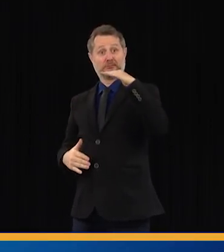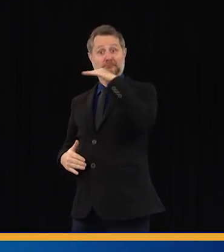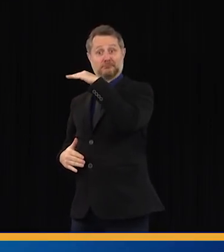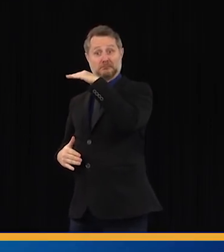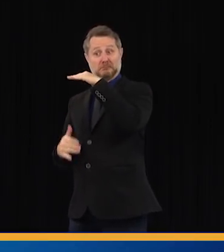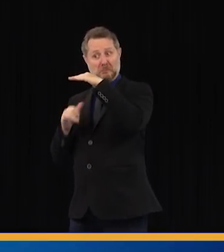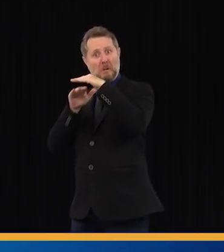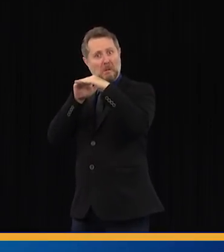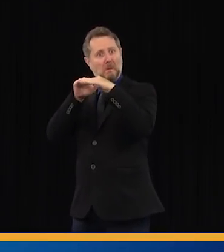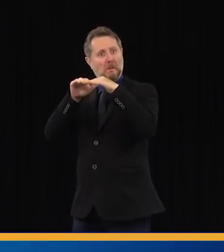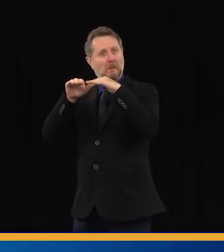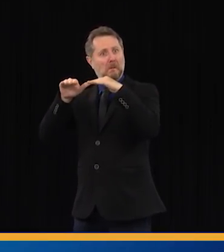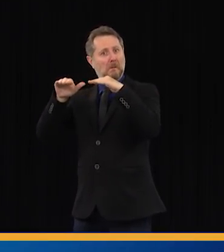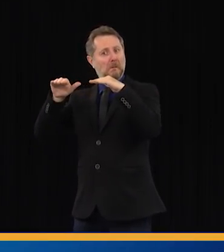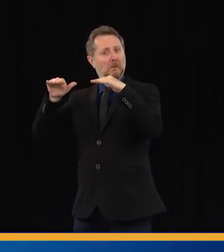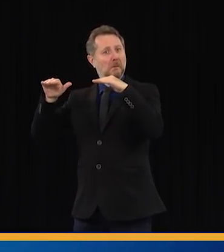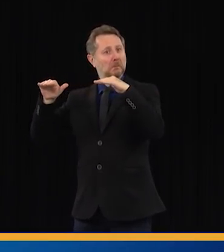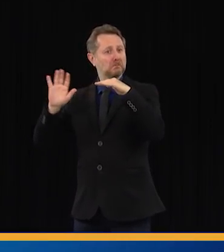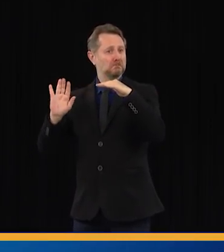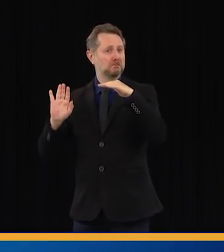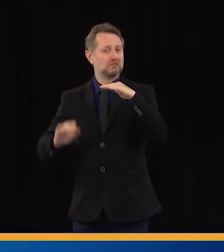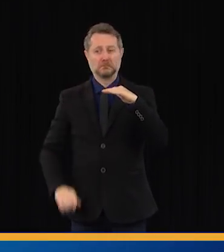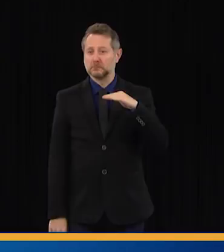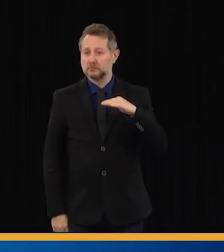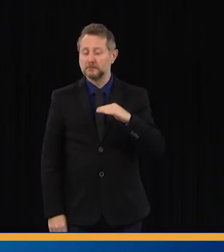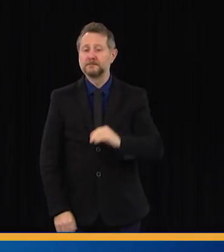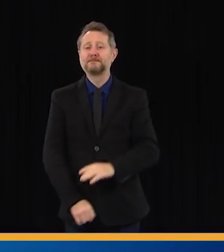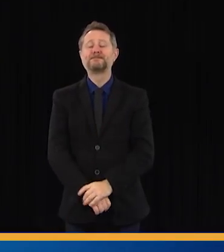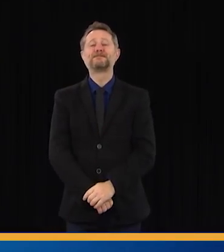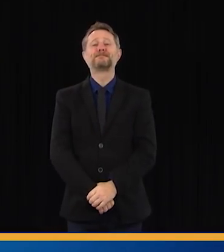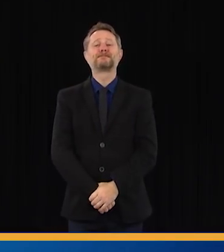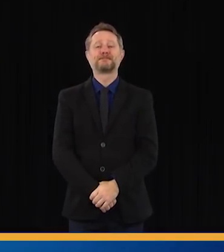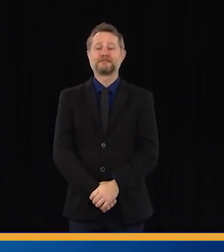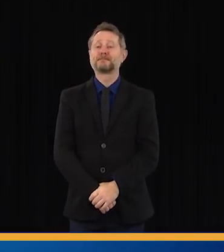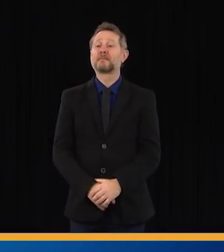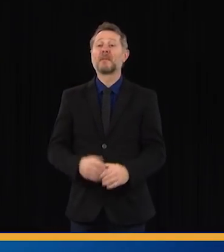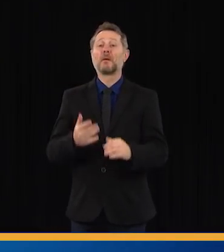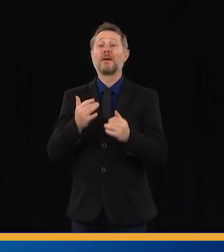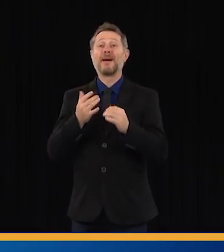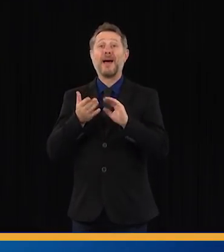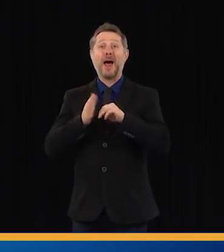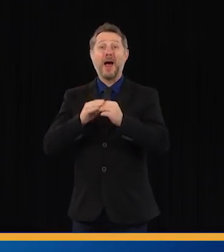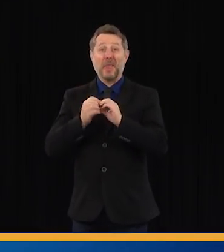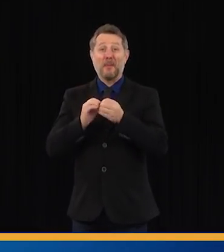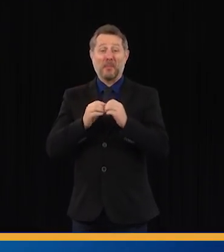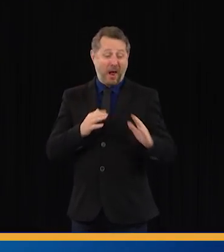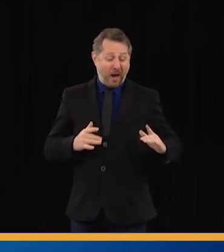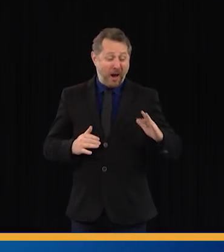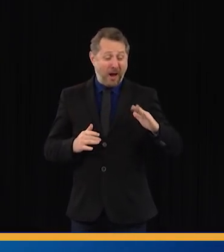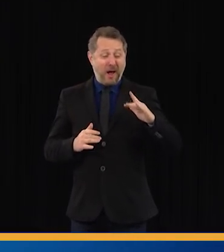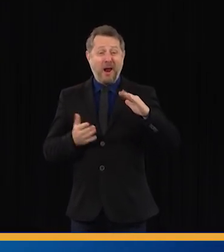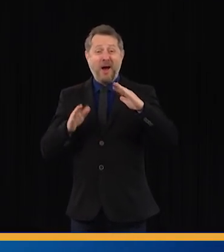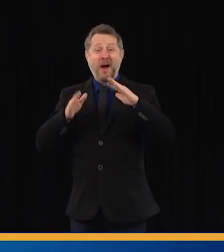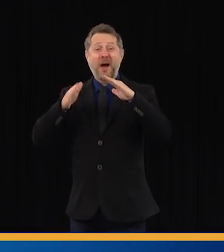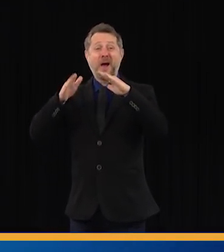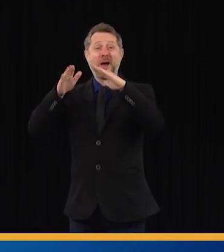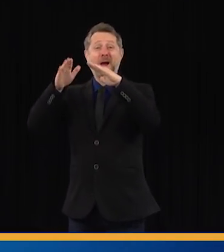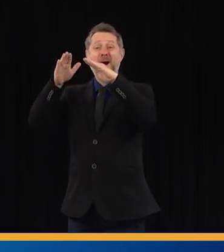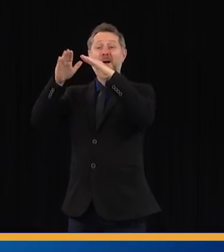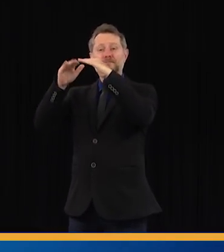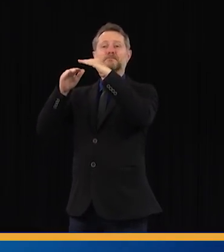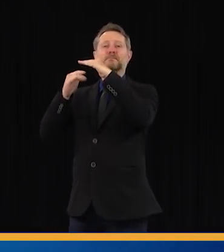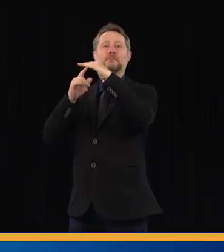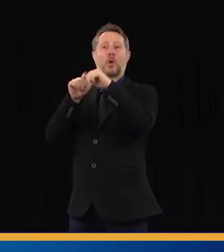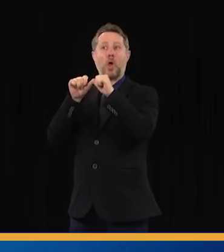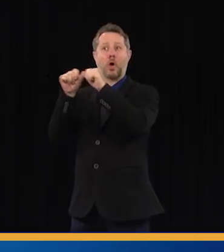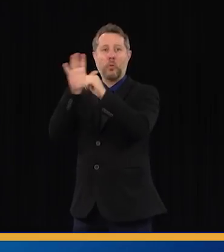of the curve. The increases slow down. It flattens out for a period of time. Nobody knows how long because